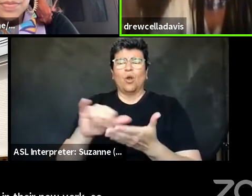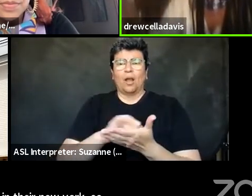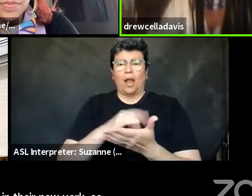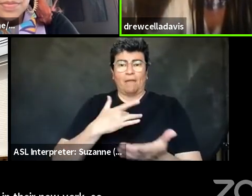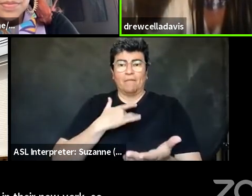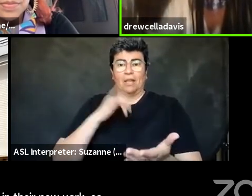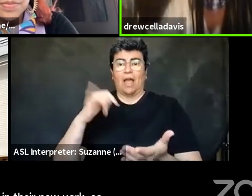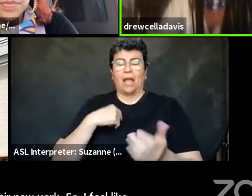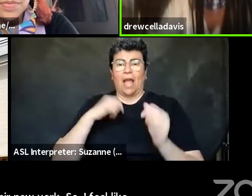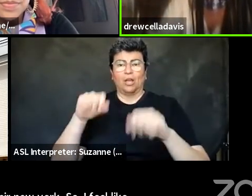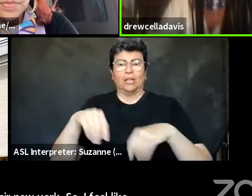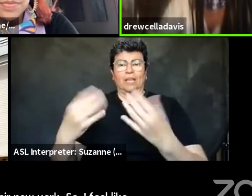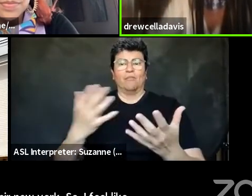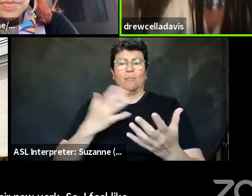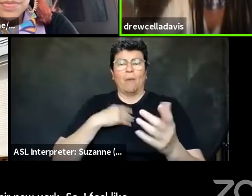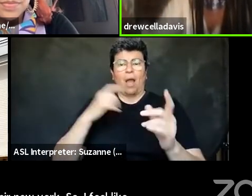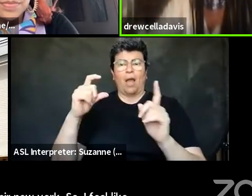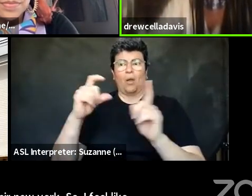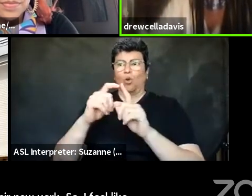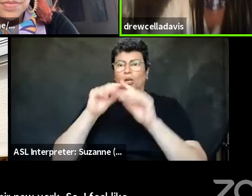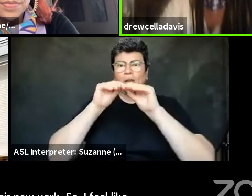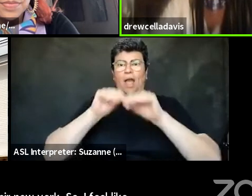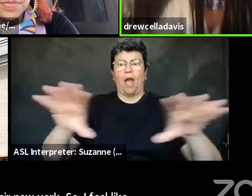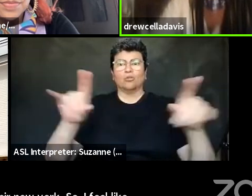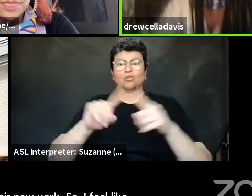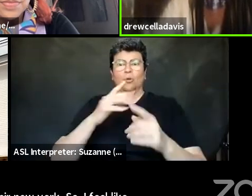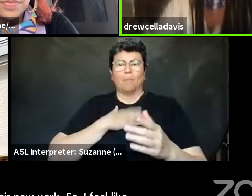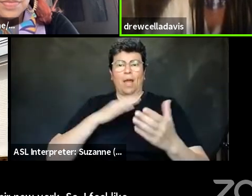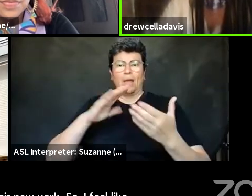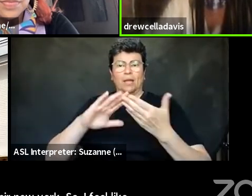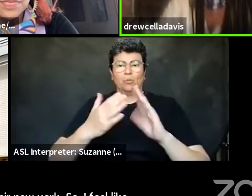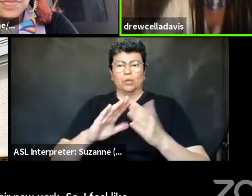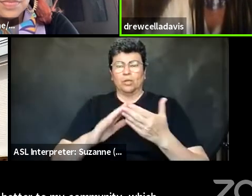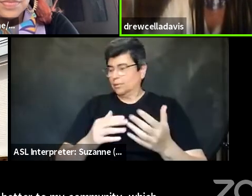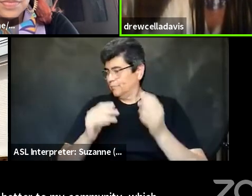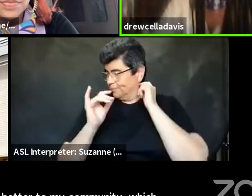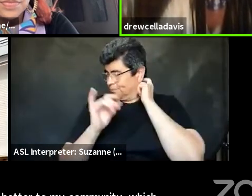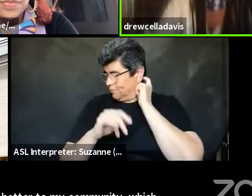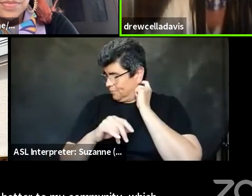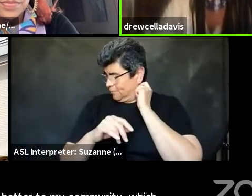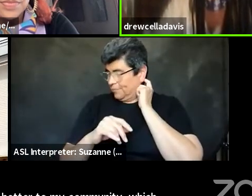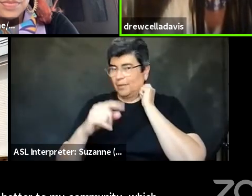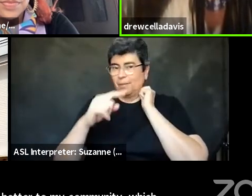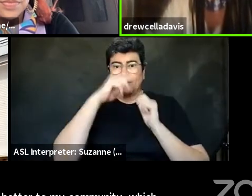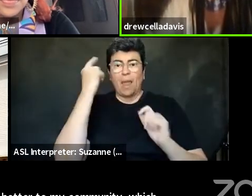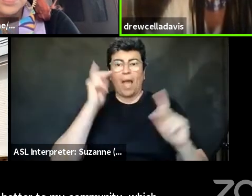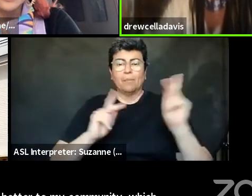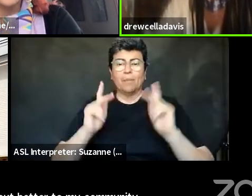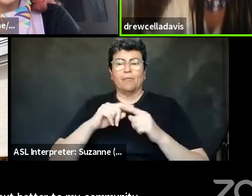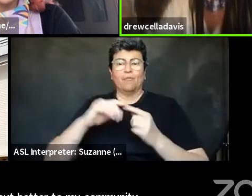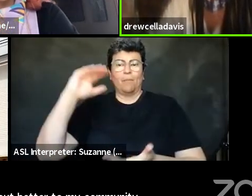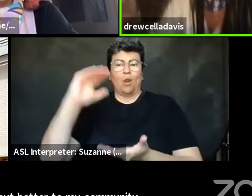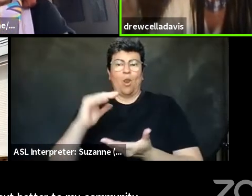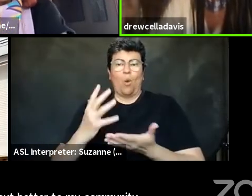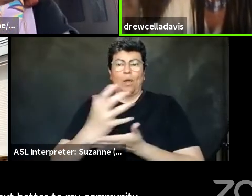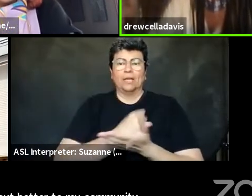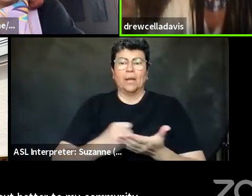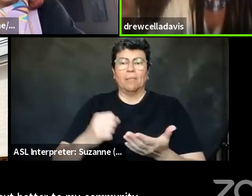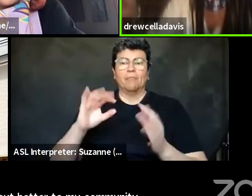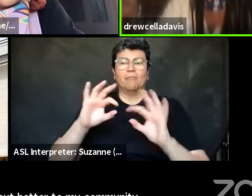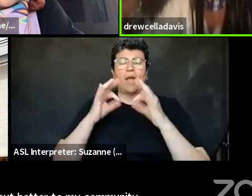to get my word out better to my community, which are Black people from low-income